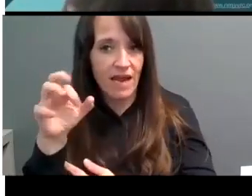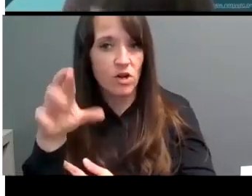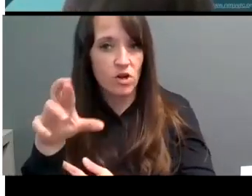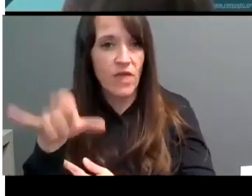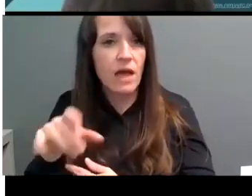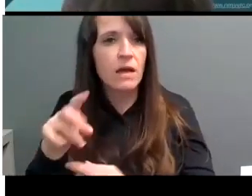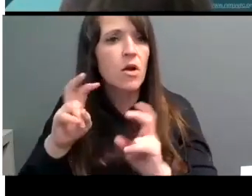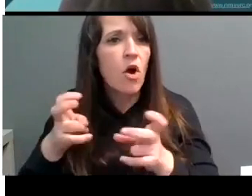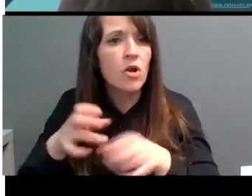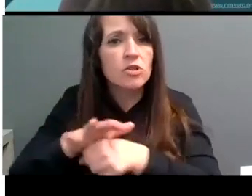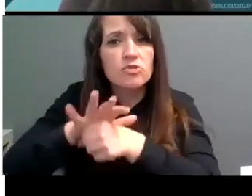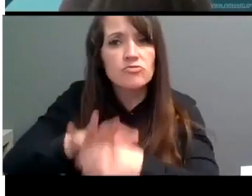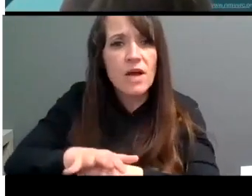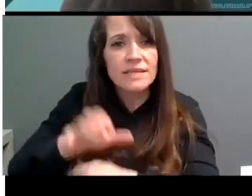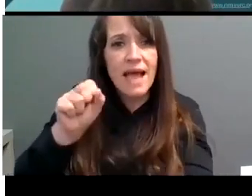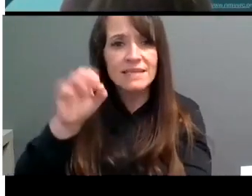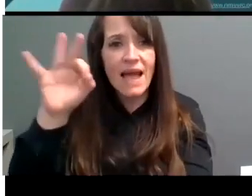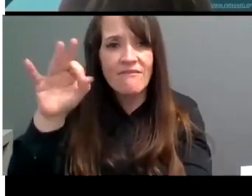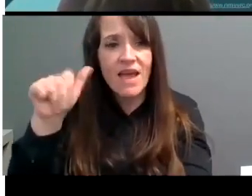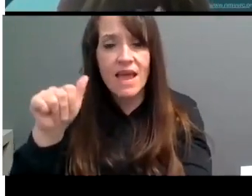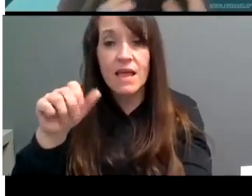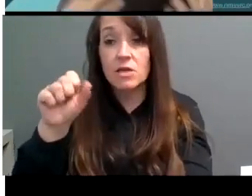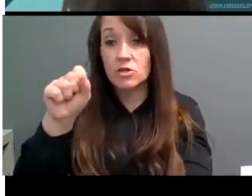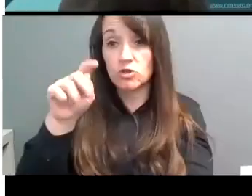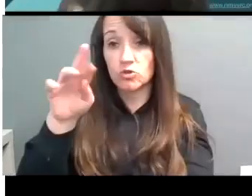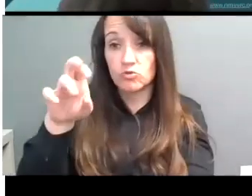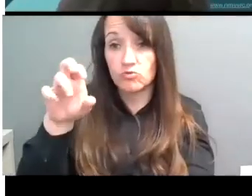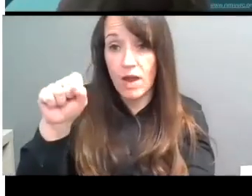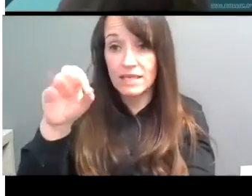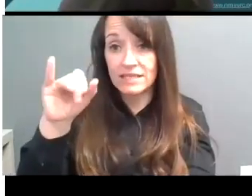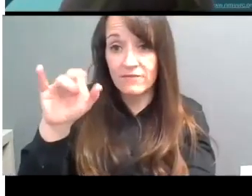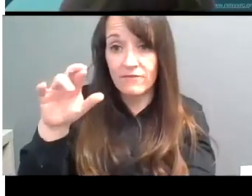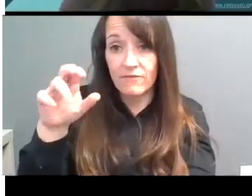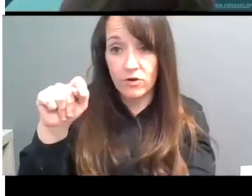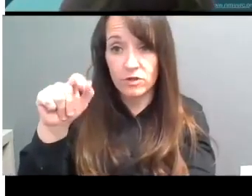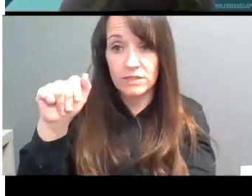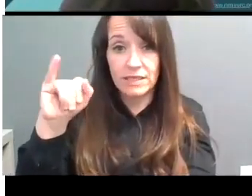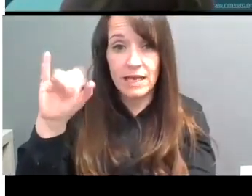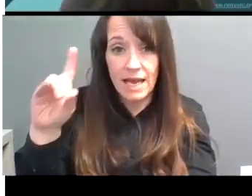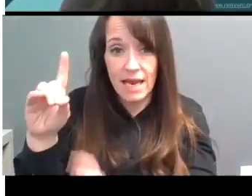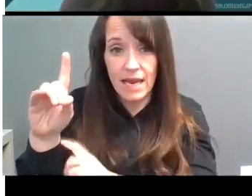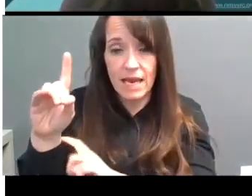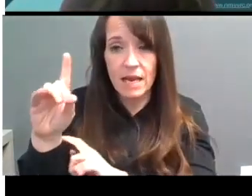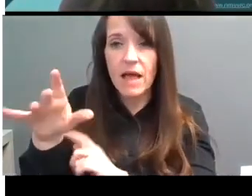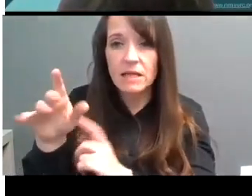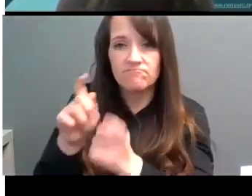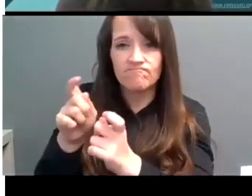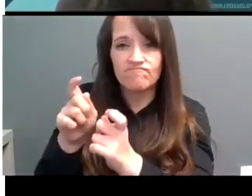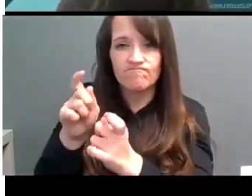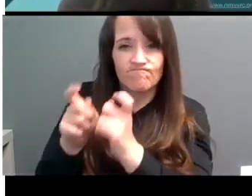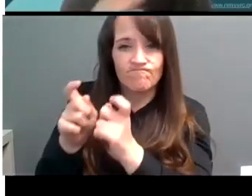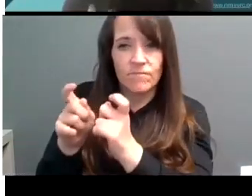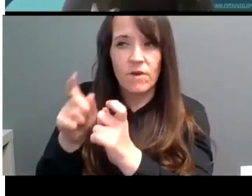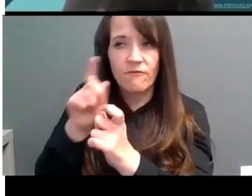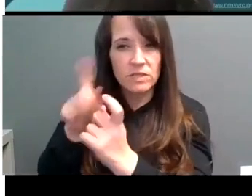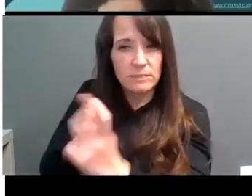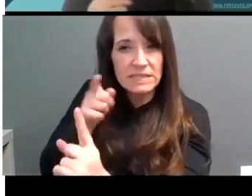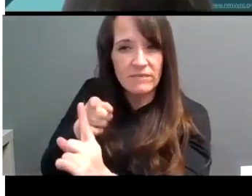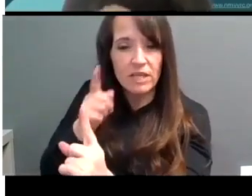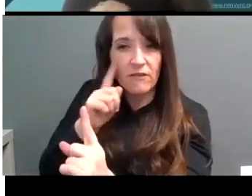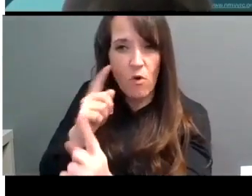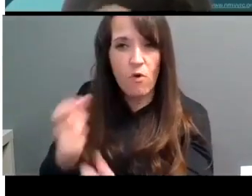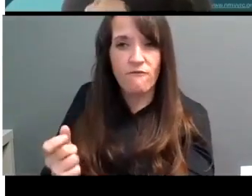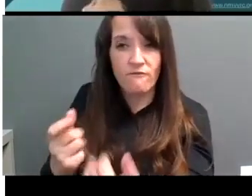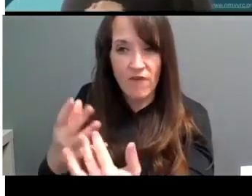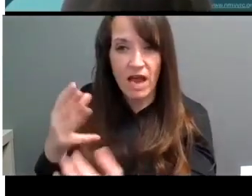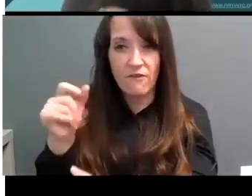or in the training for that, I can provide that for you. Such as one way that it has been adapted. And then ongoing treatment,